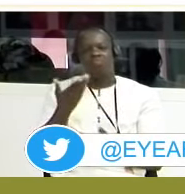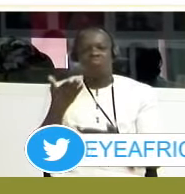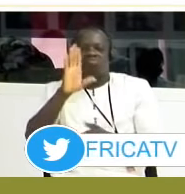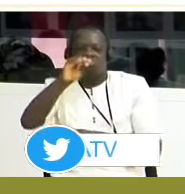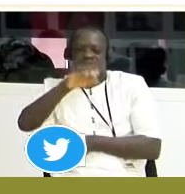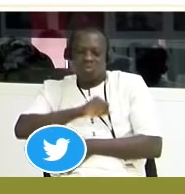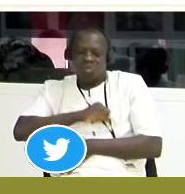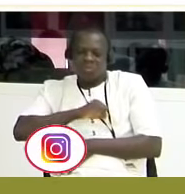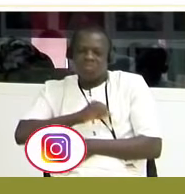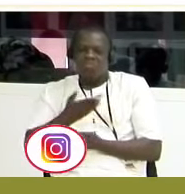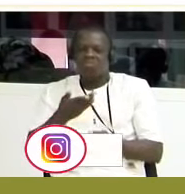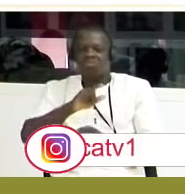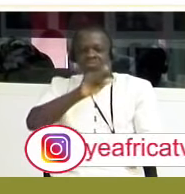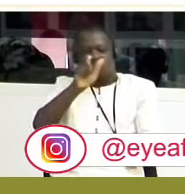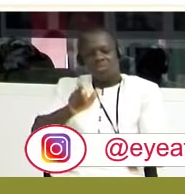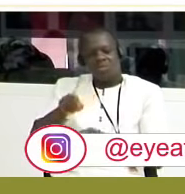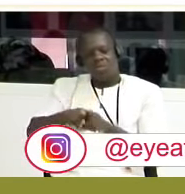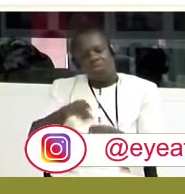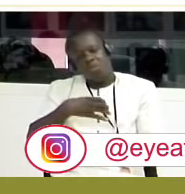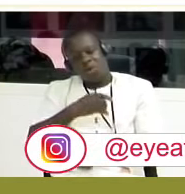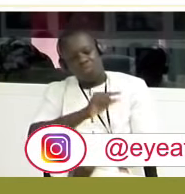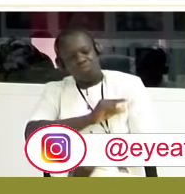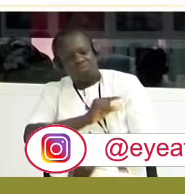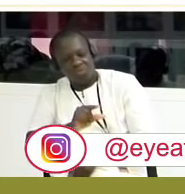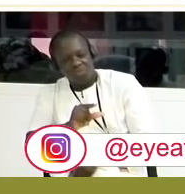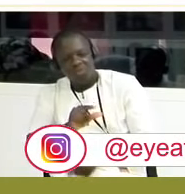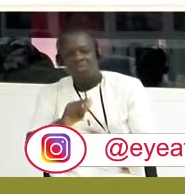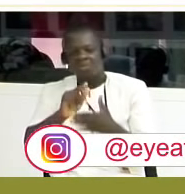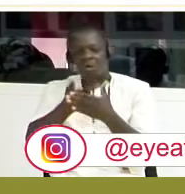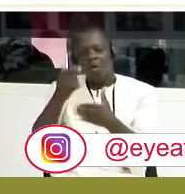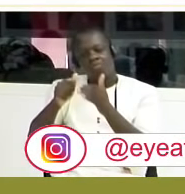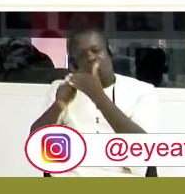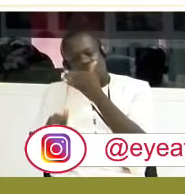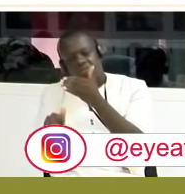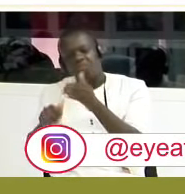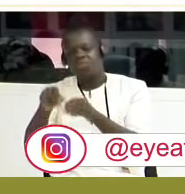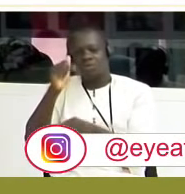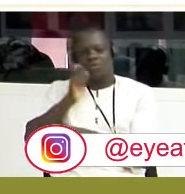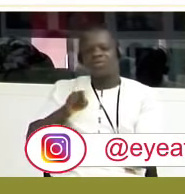admin at night, you have to use the chamber pot.